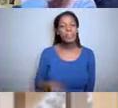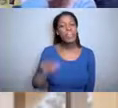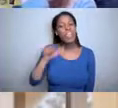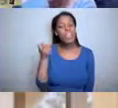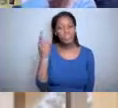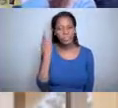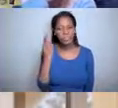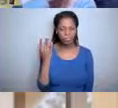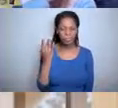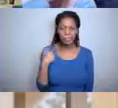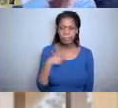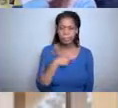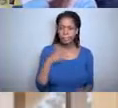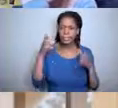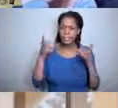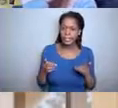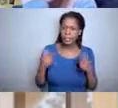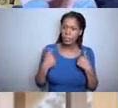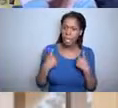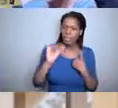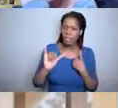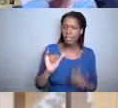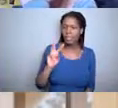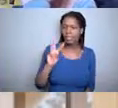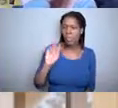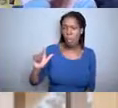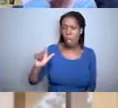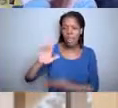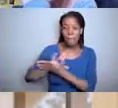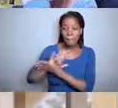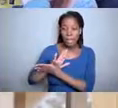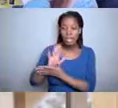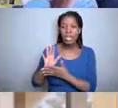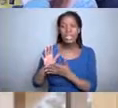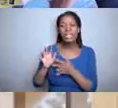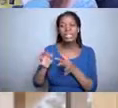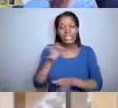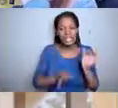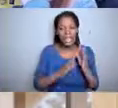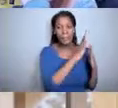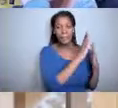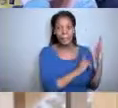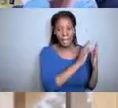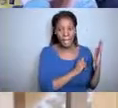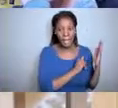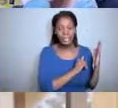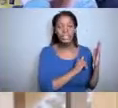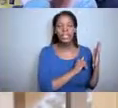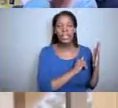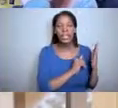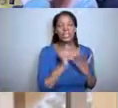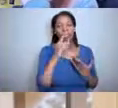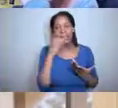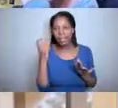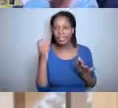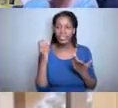um versus something that's painted on is because of like any space um over some you know over time